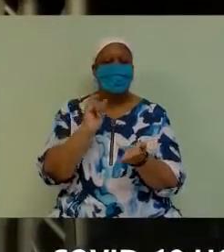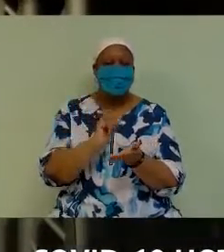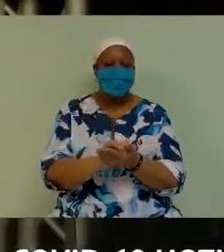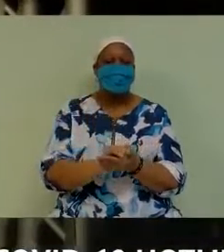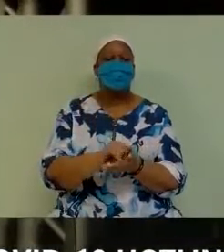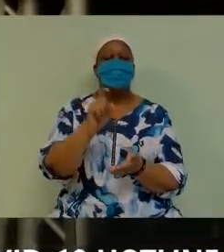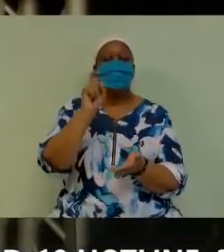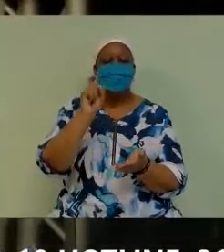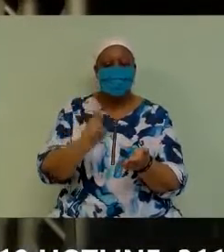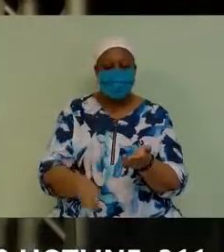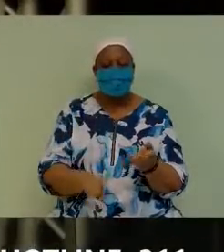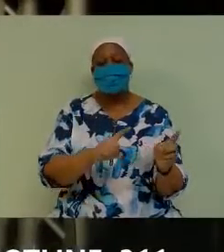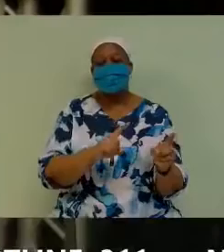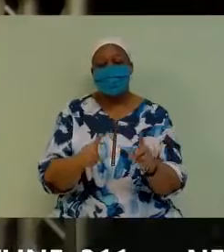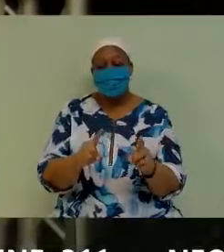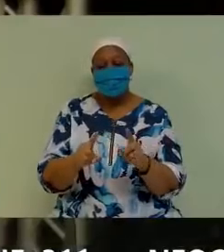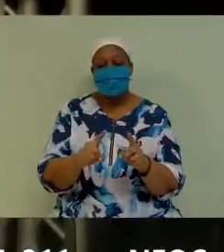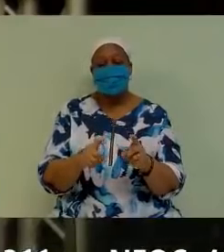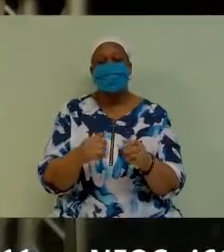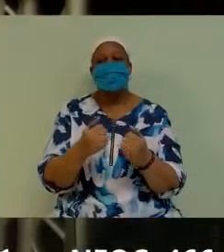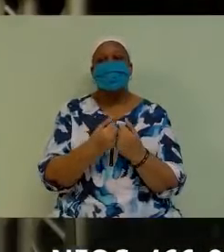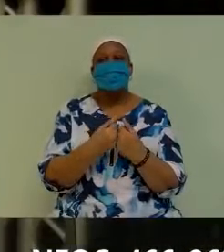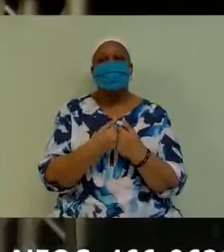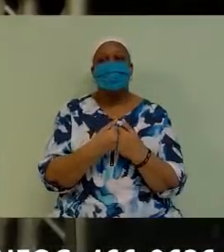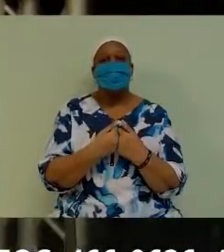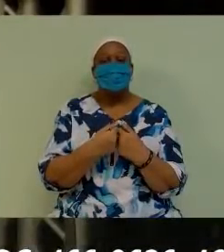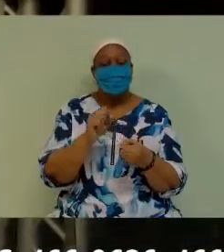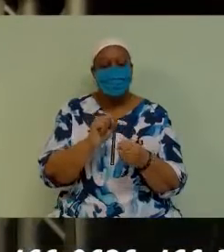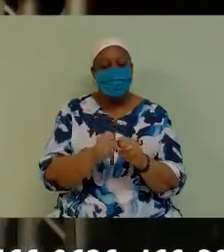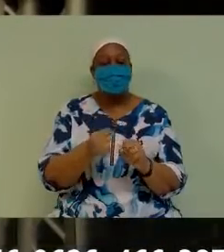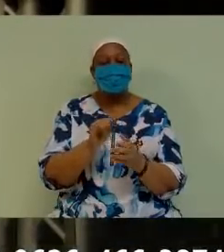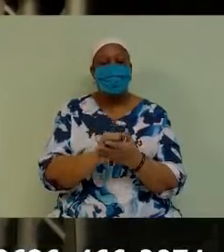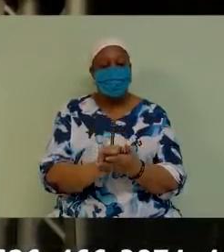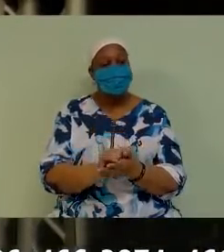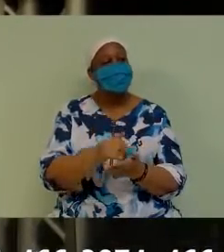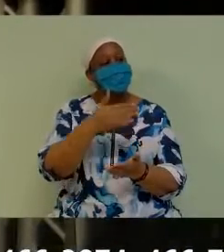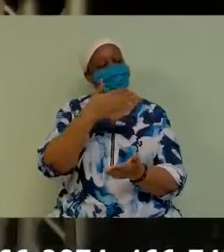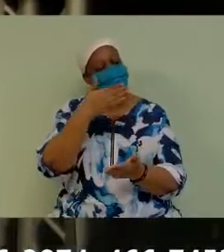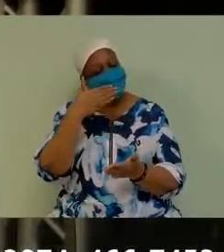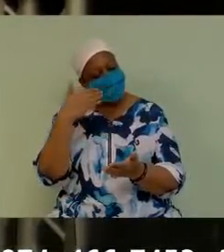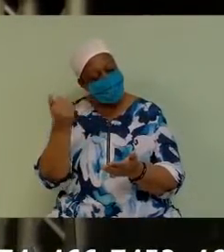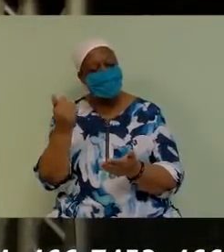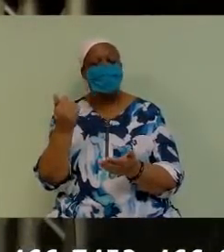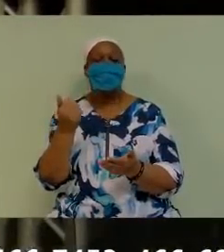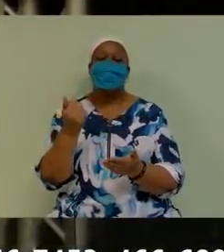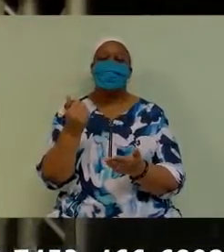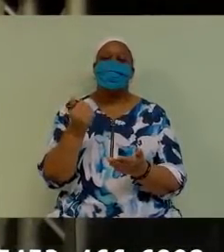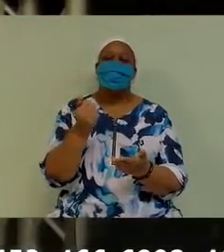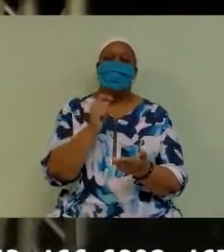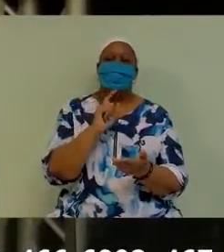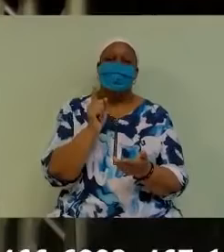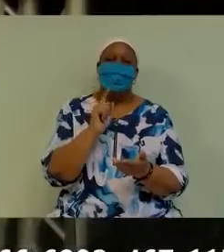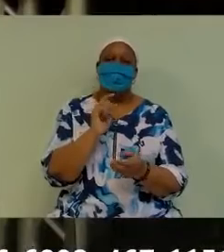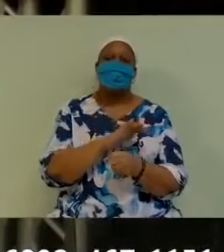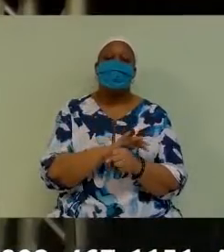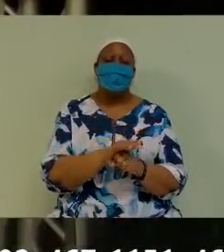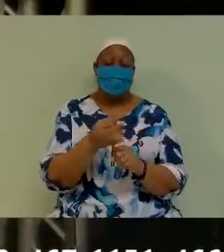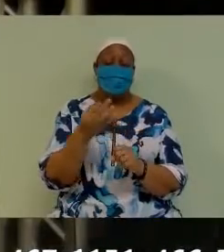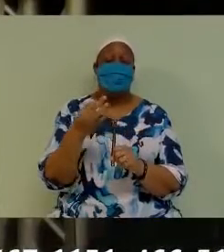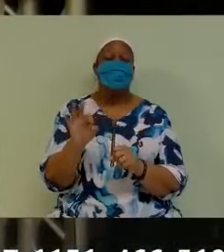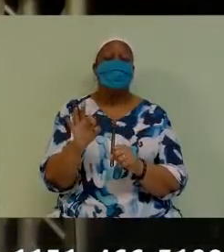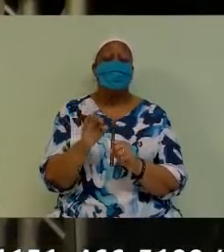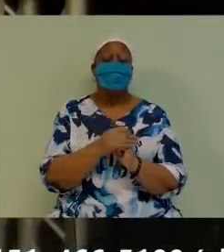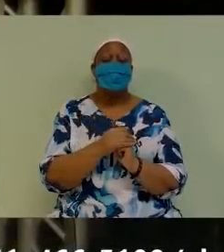been put in place so that we can be a better managed society where the